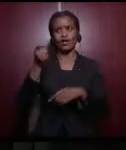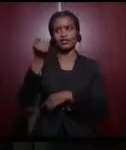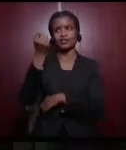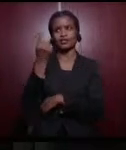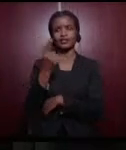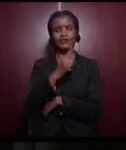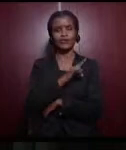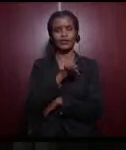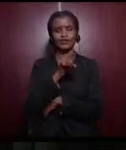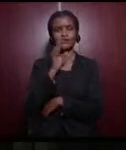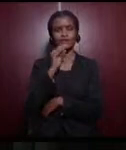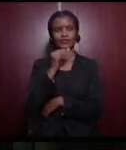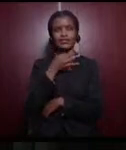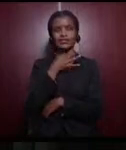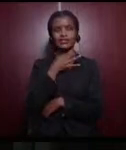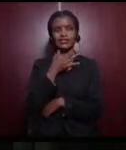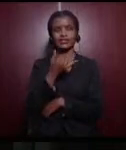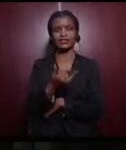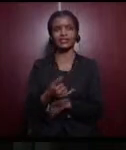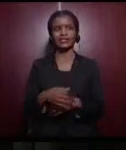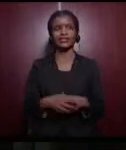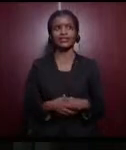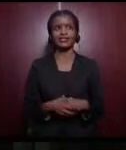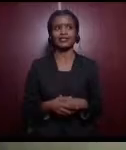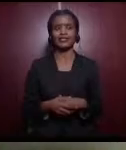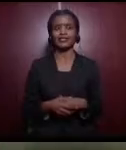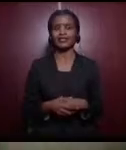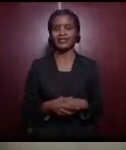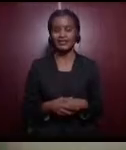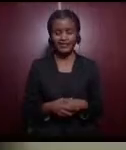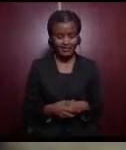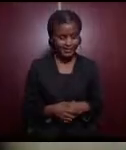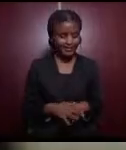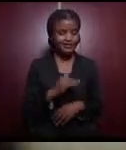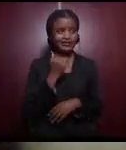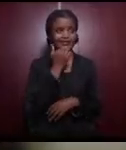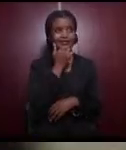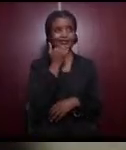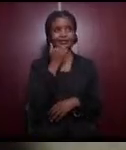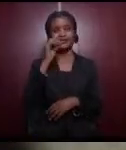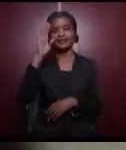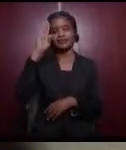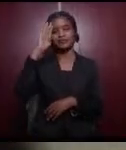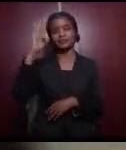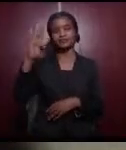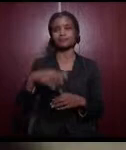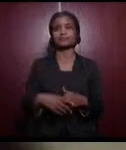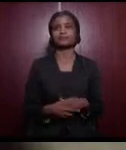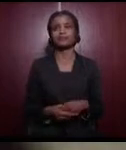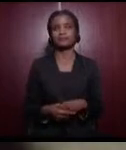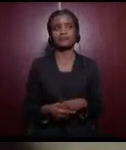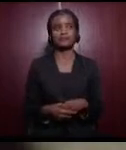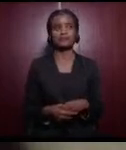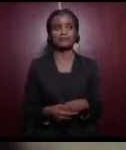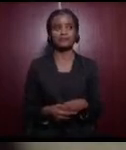now. Oh, sorry. Okay, Ndimacheloni.